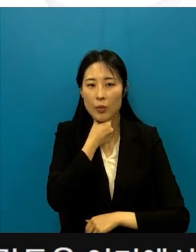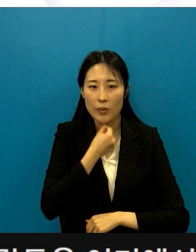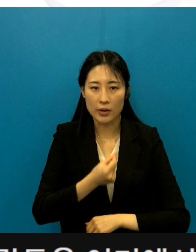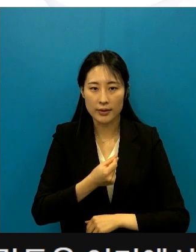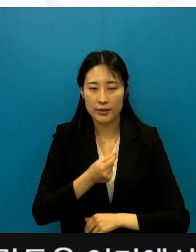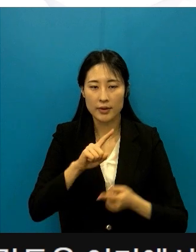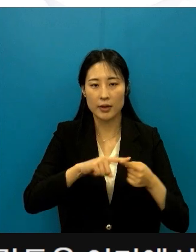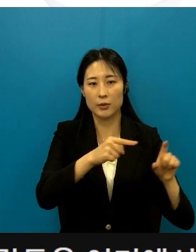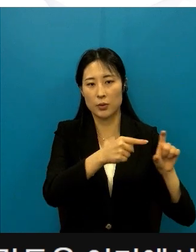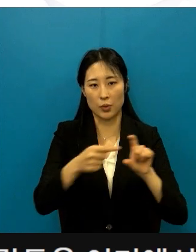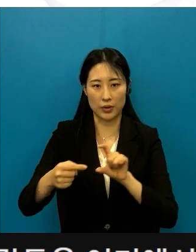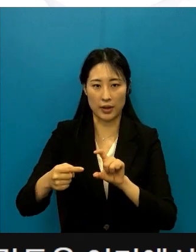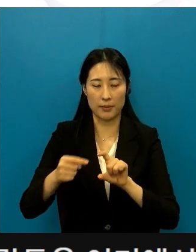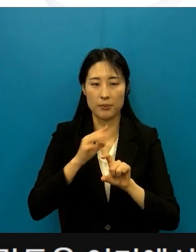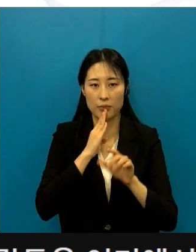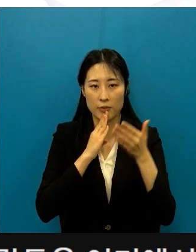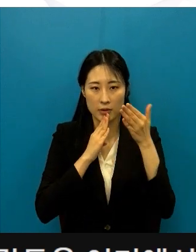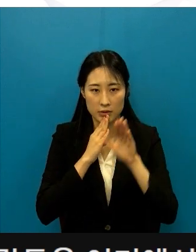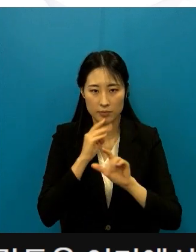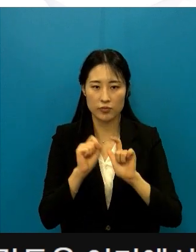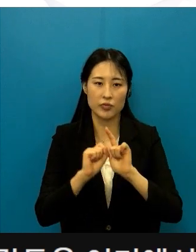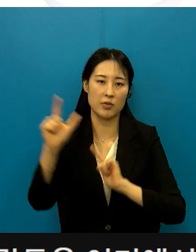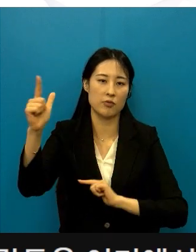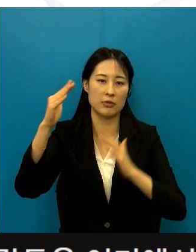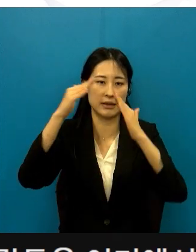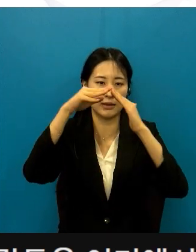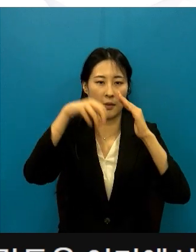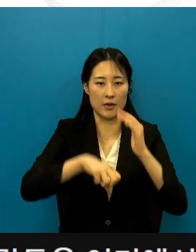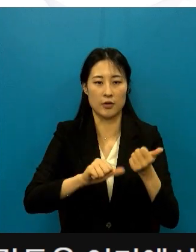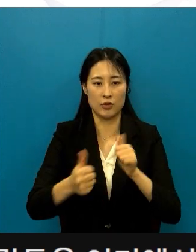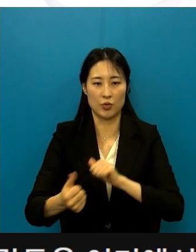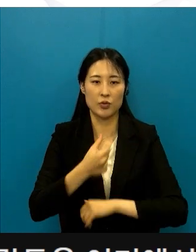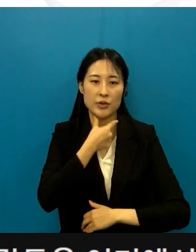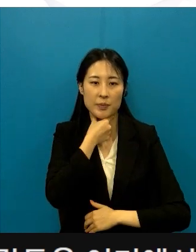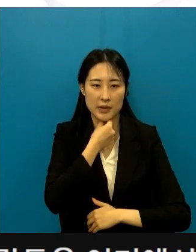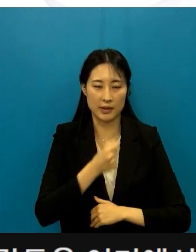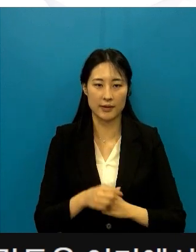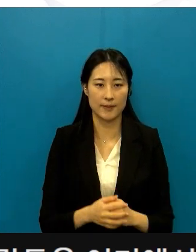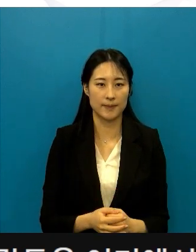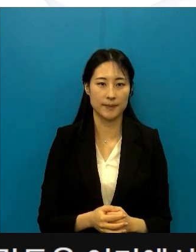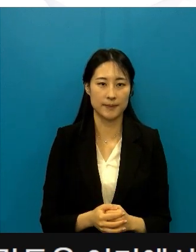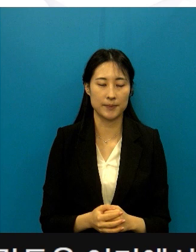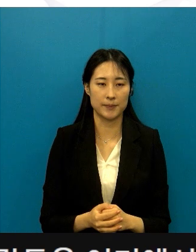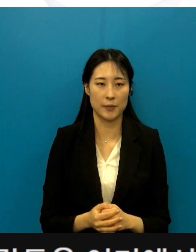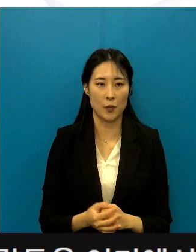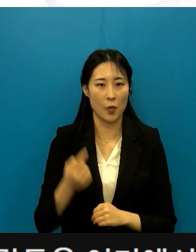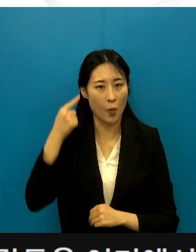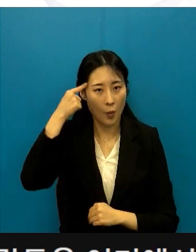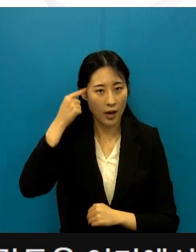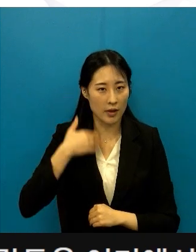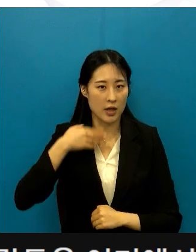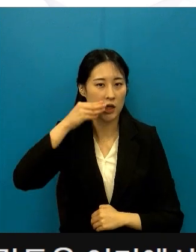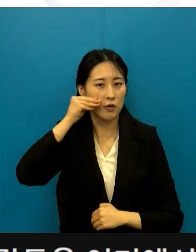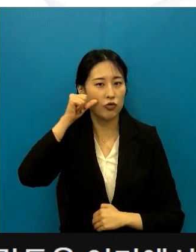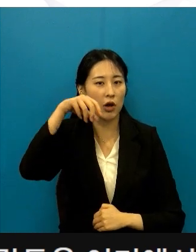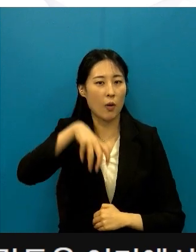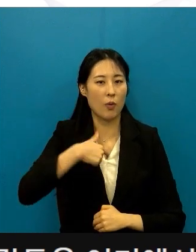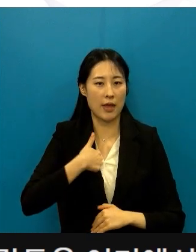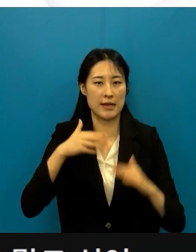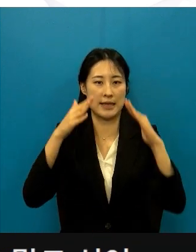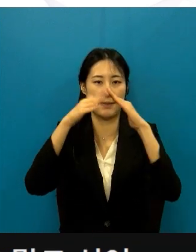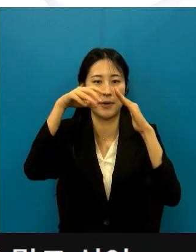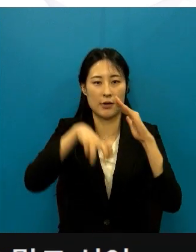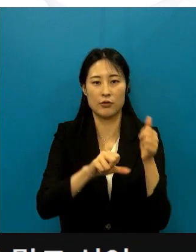They wish to die in a familiar setting. However, very few individuals